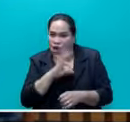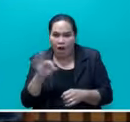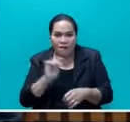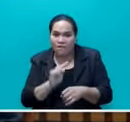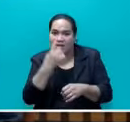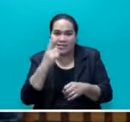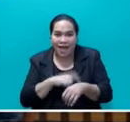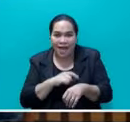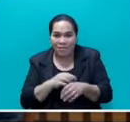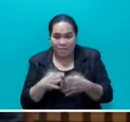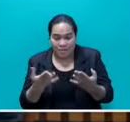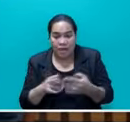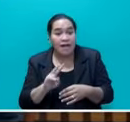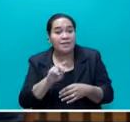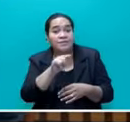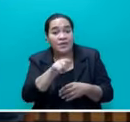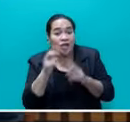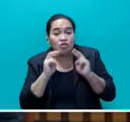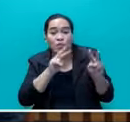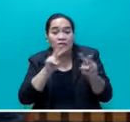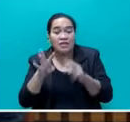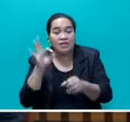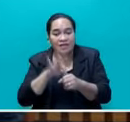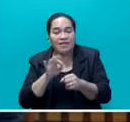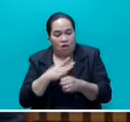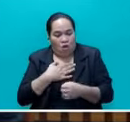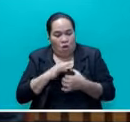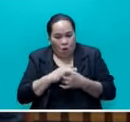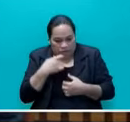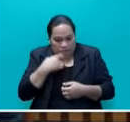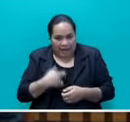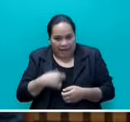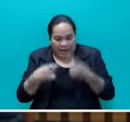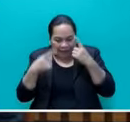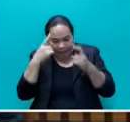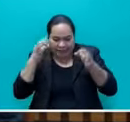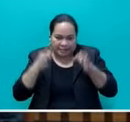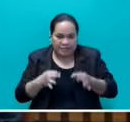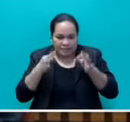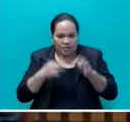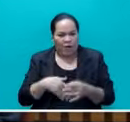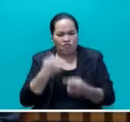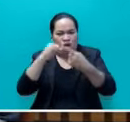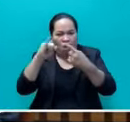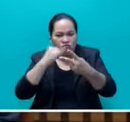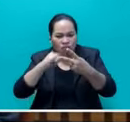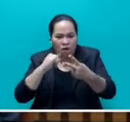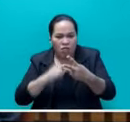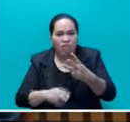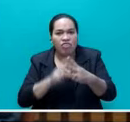the supervisor of election has been doing his bidding personally. And wrong, wrong, wrong. There are about three